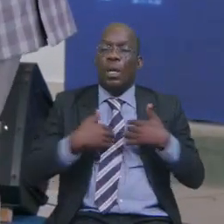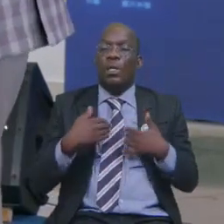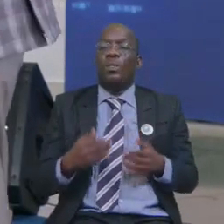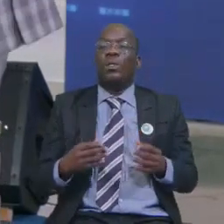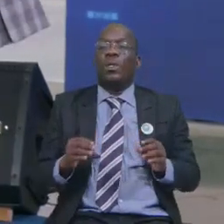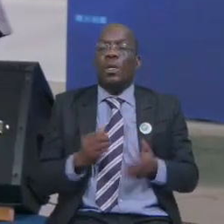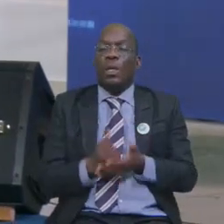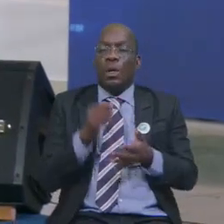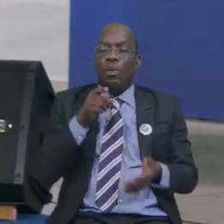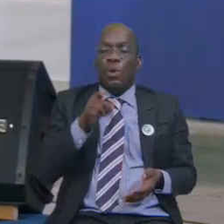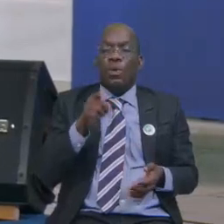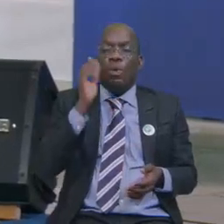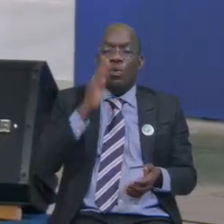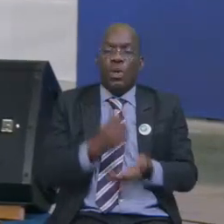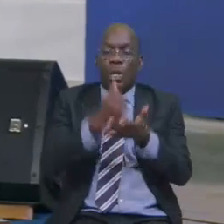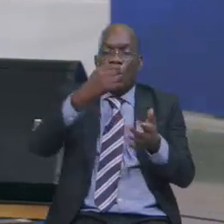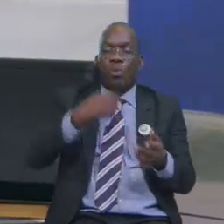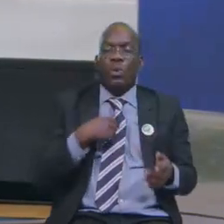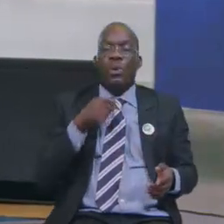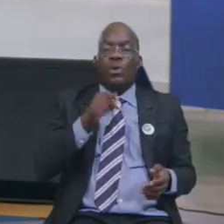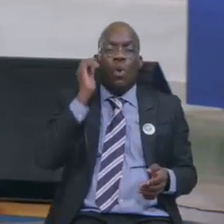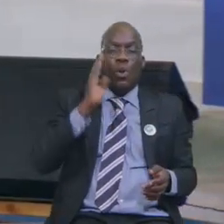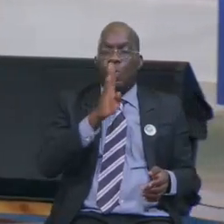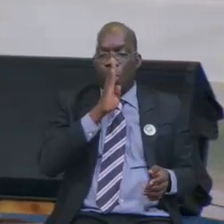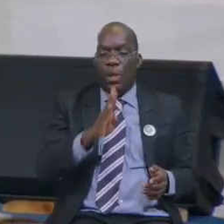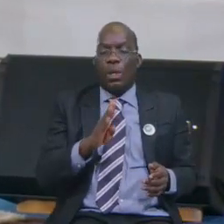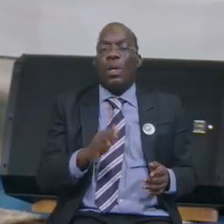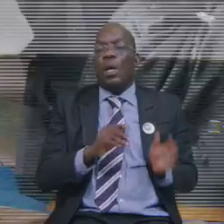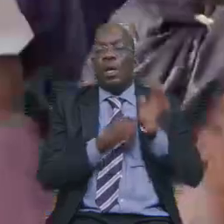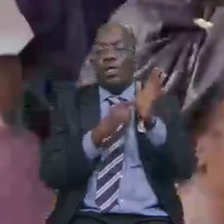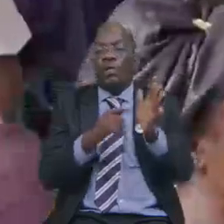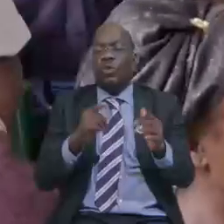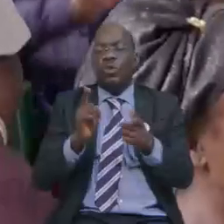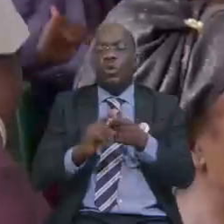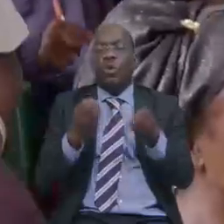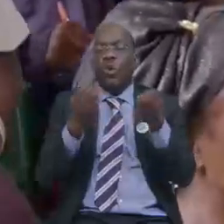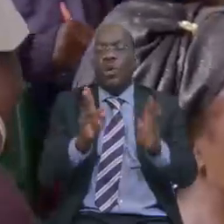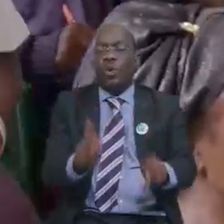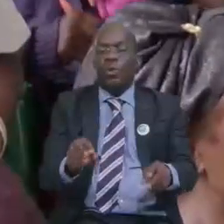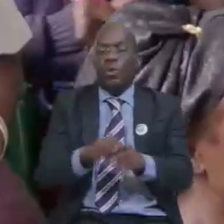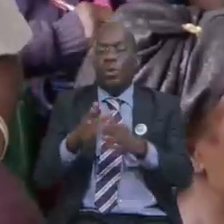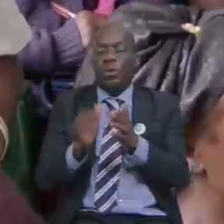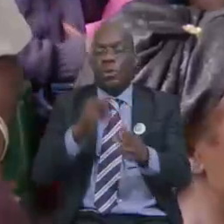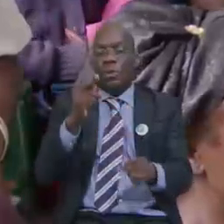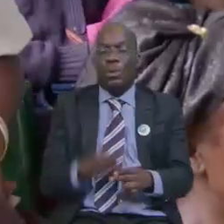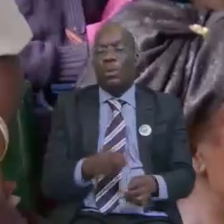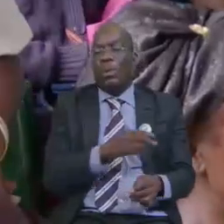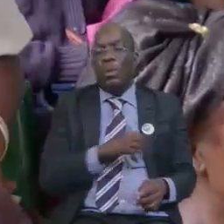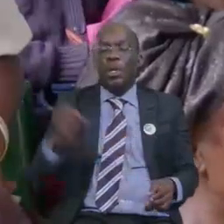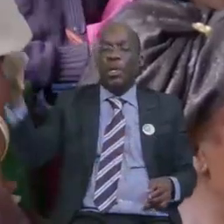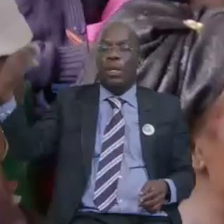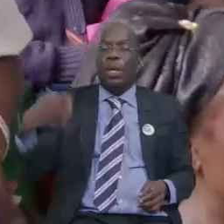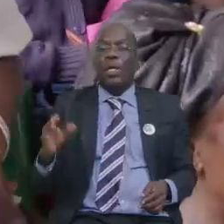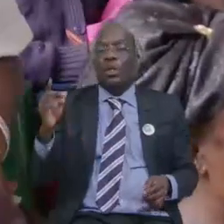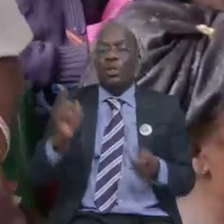me. You will become an example to many other people, a light bearer to many other